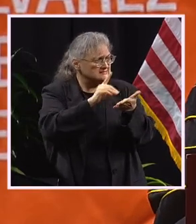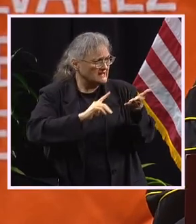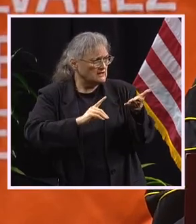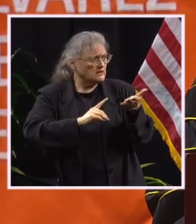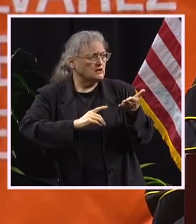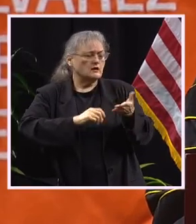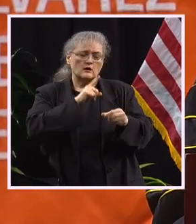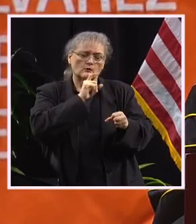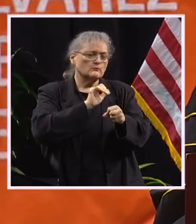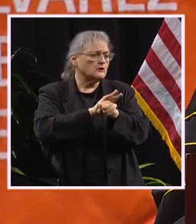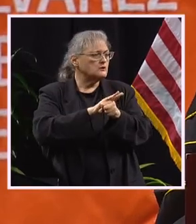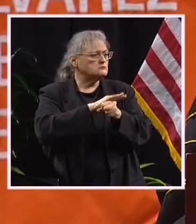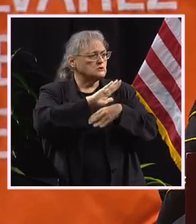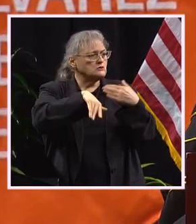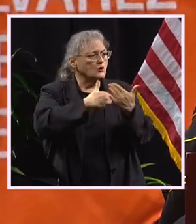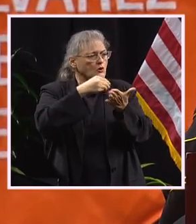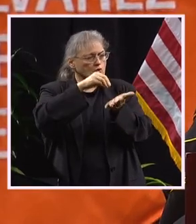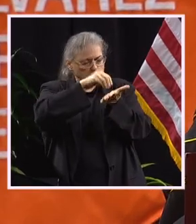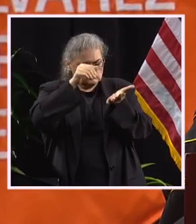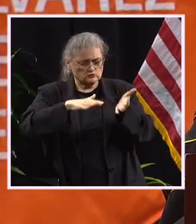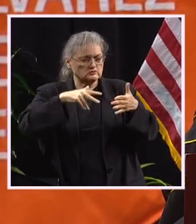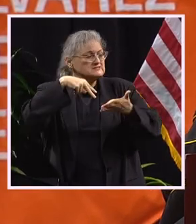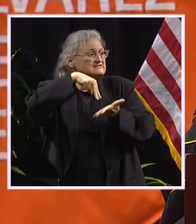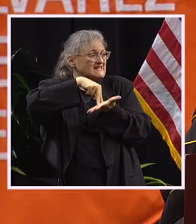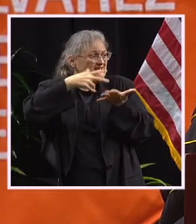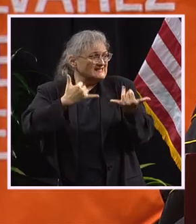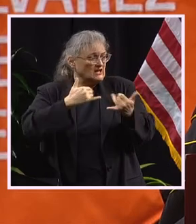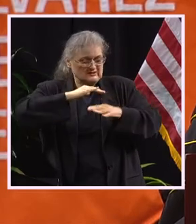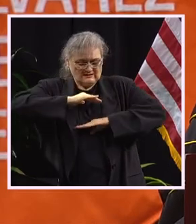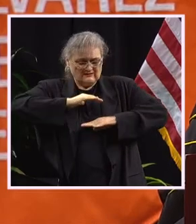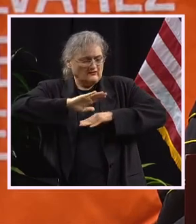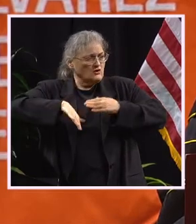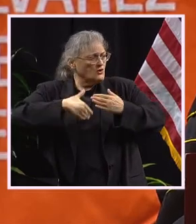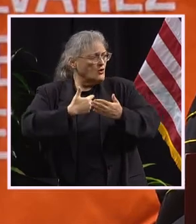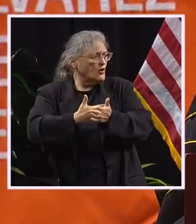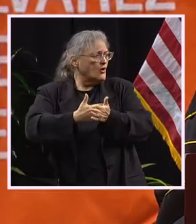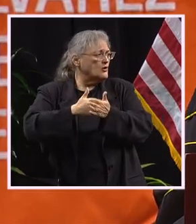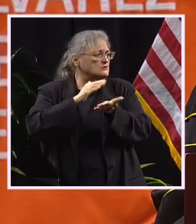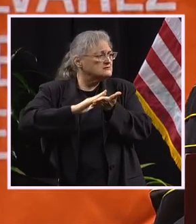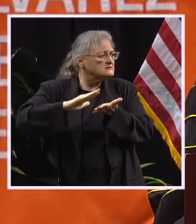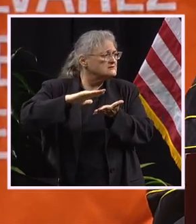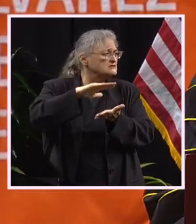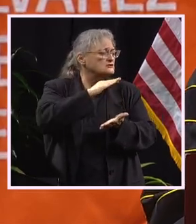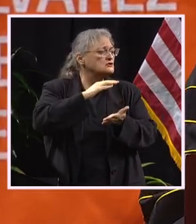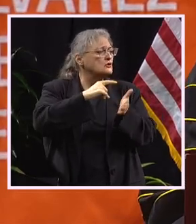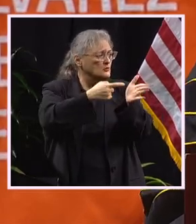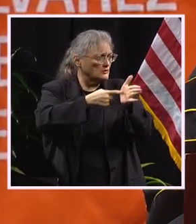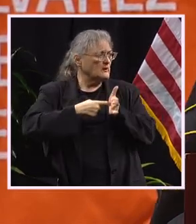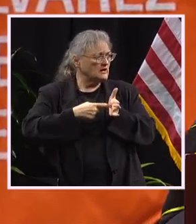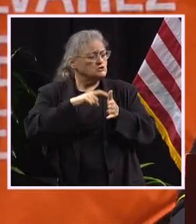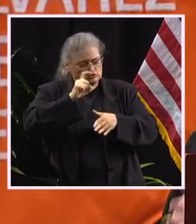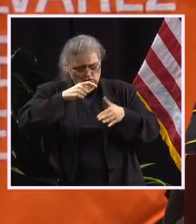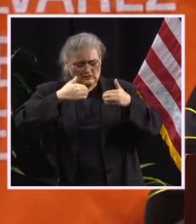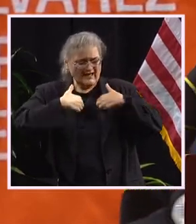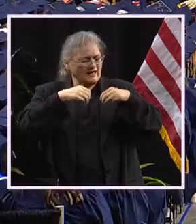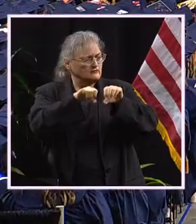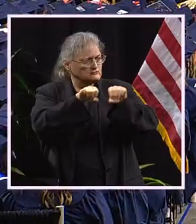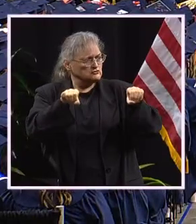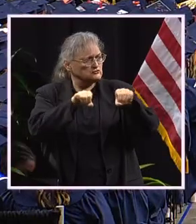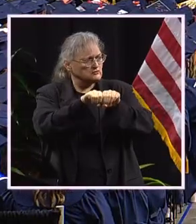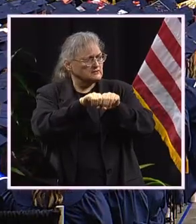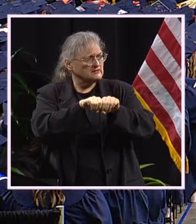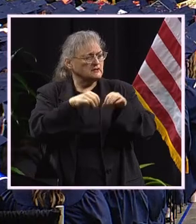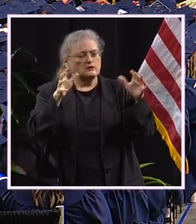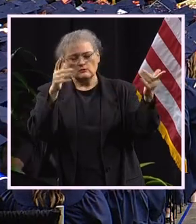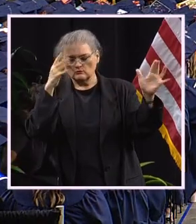the candidates who stand before you, having completed all academic requirements, are entitled to receive their degrees.